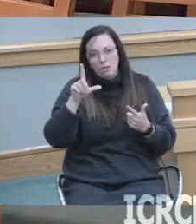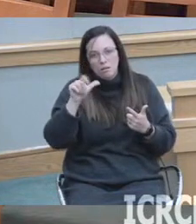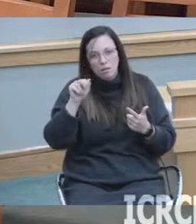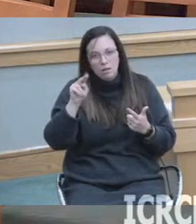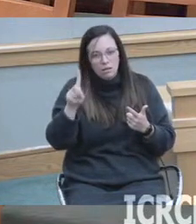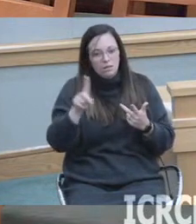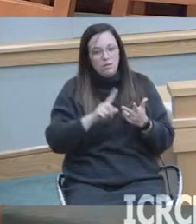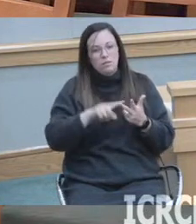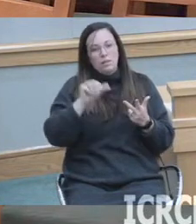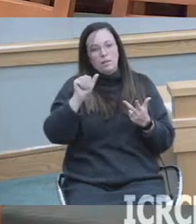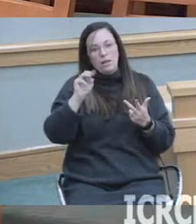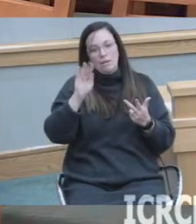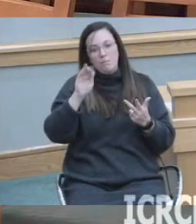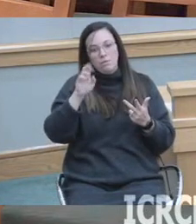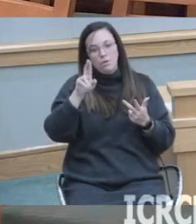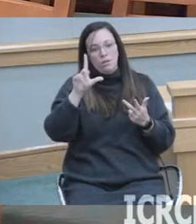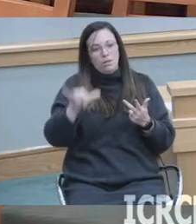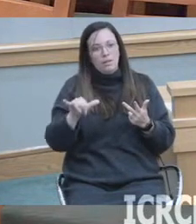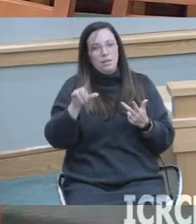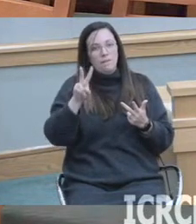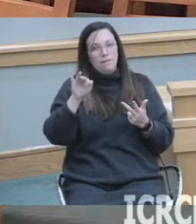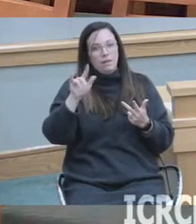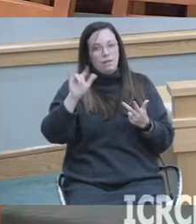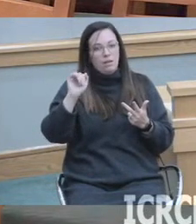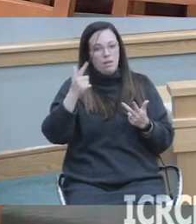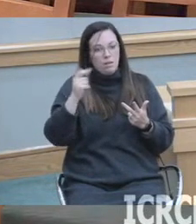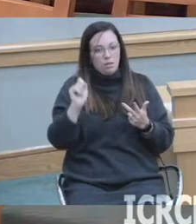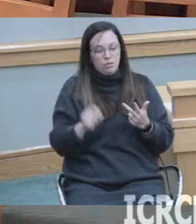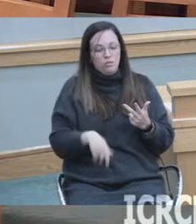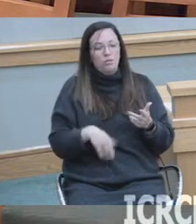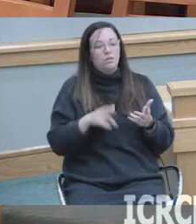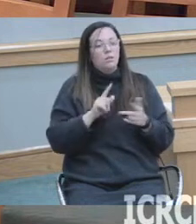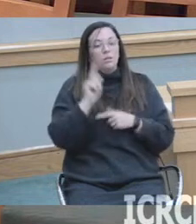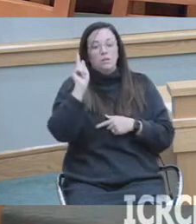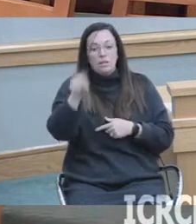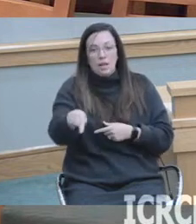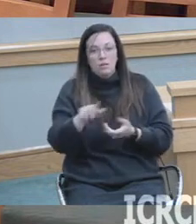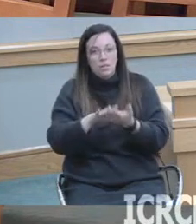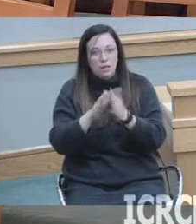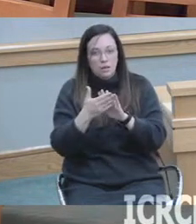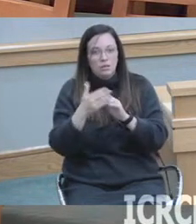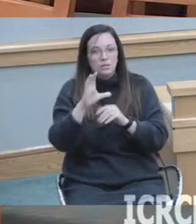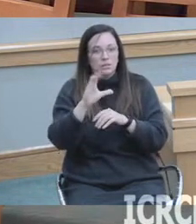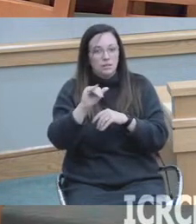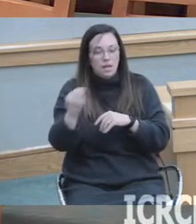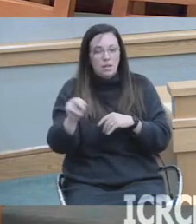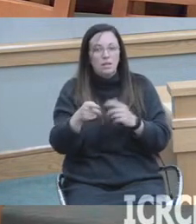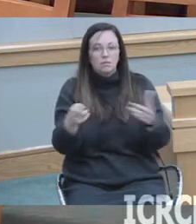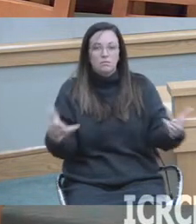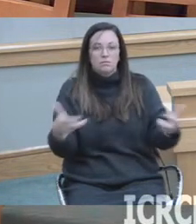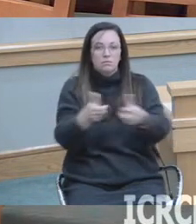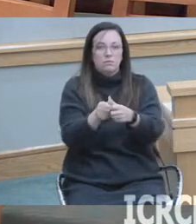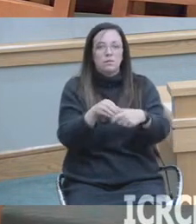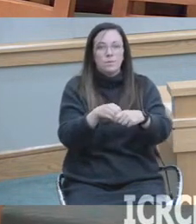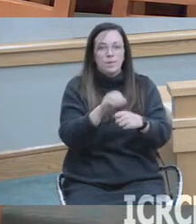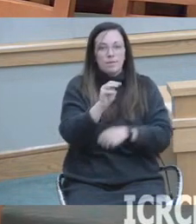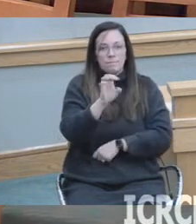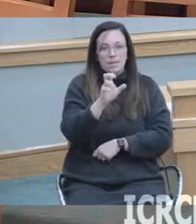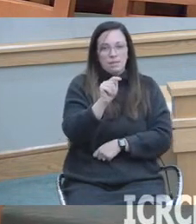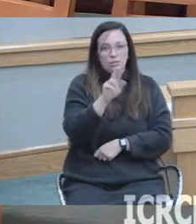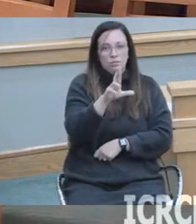to downtown Cincinnati, where the suspect crashed into a Metro bus down at Central Parkway and Race in downtown